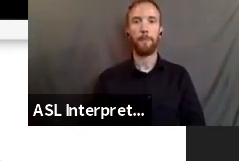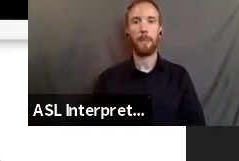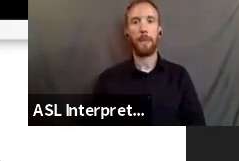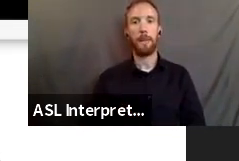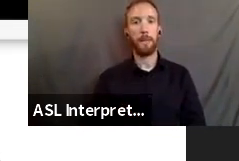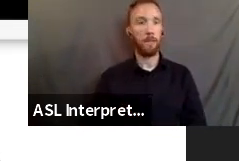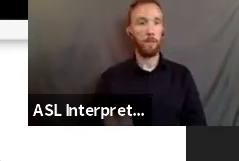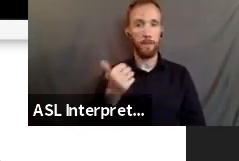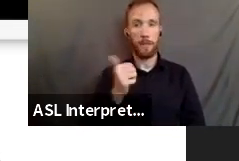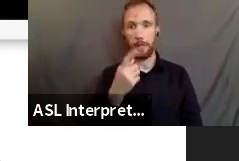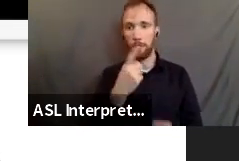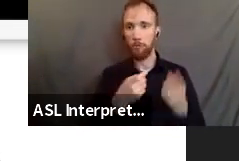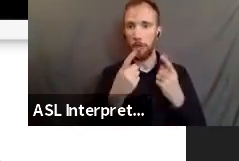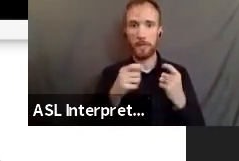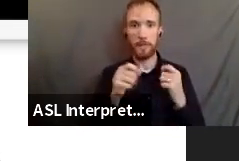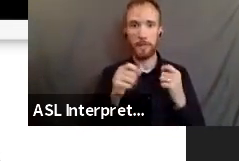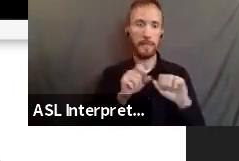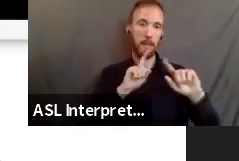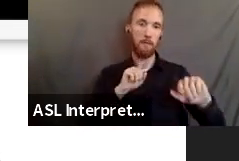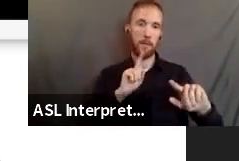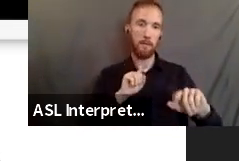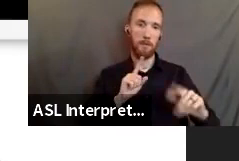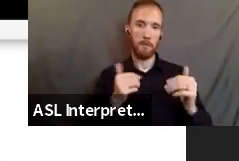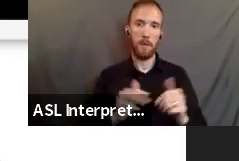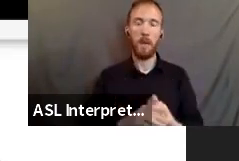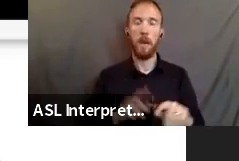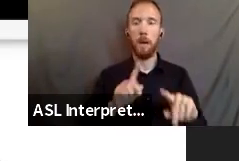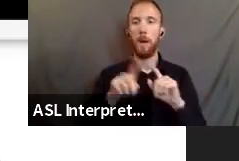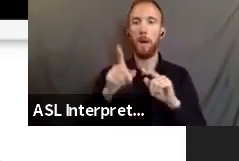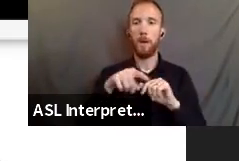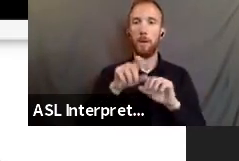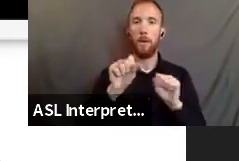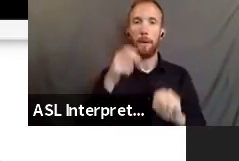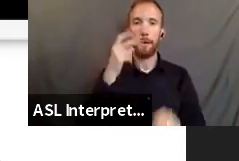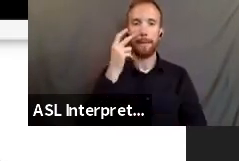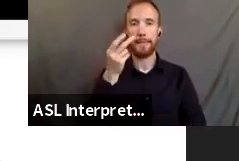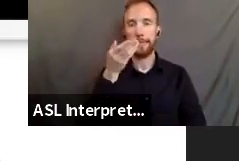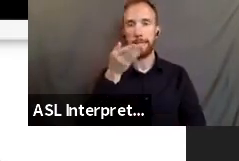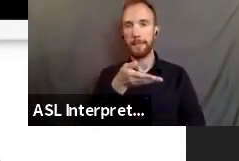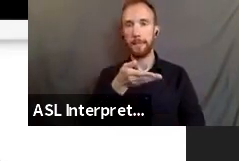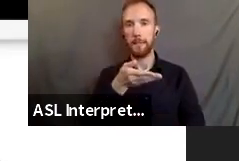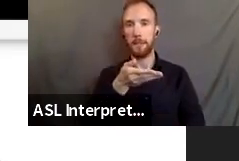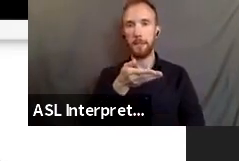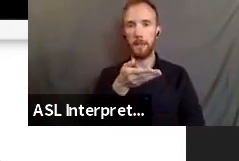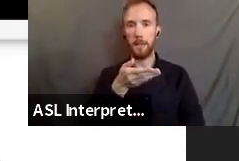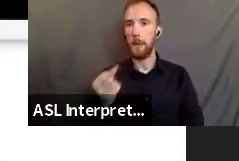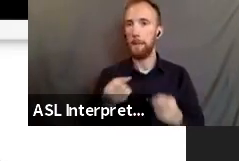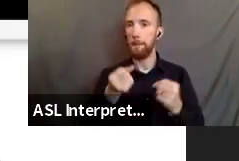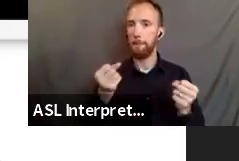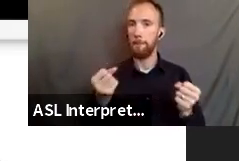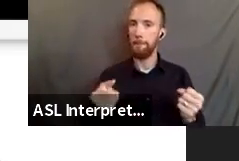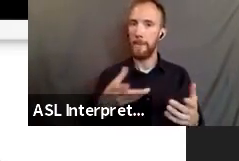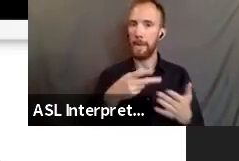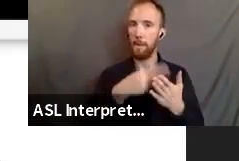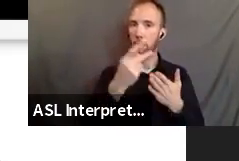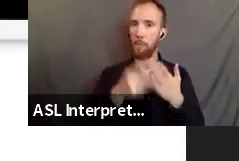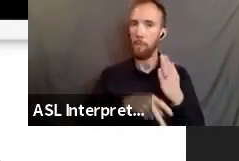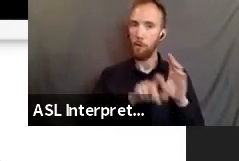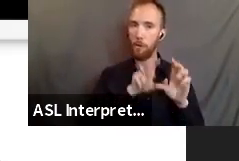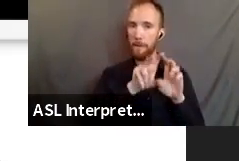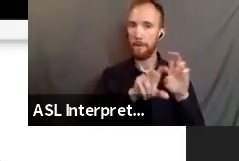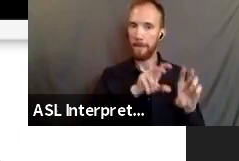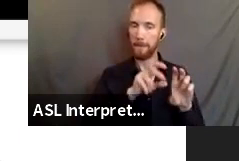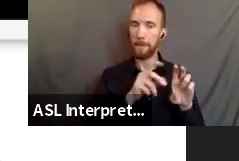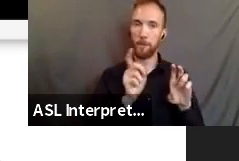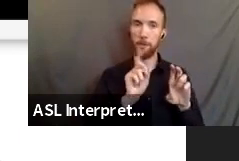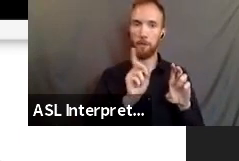questions about those i can respond to them but you can see um the quite a few of the investments uh that we are making within the district are in